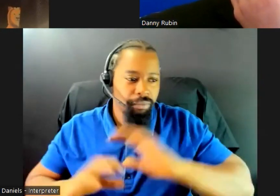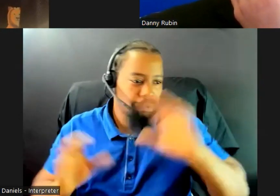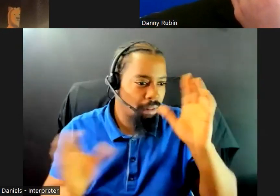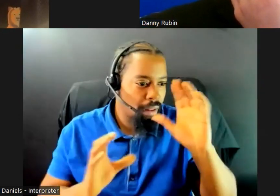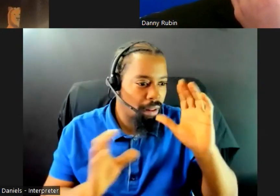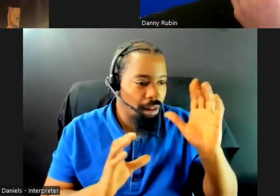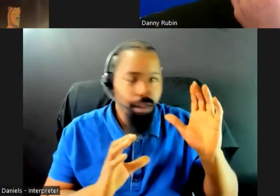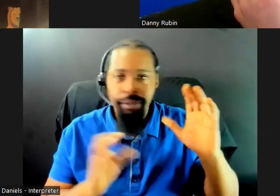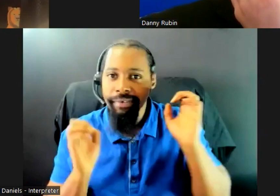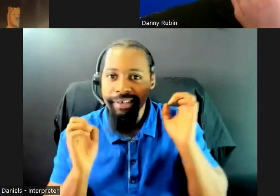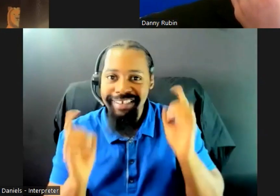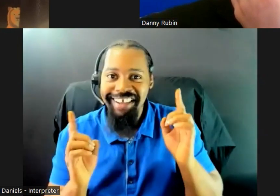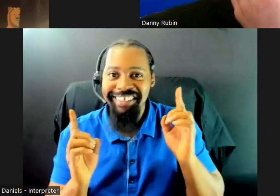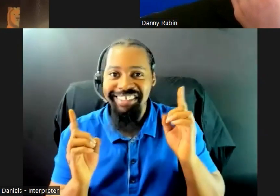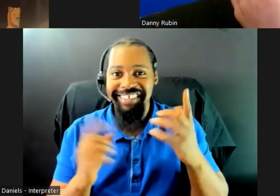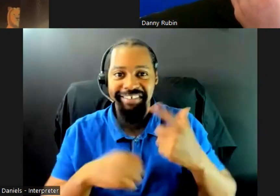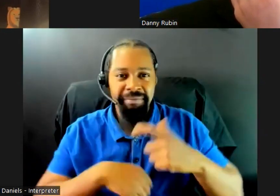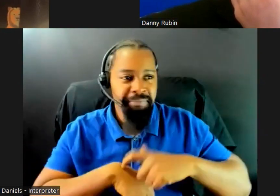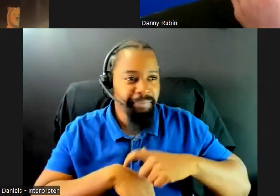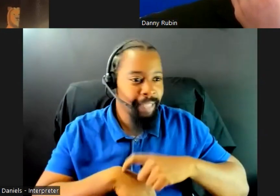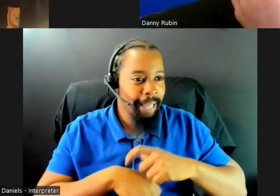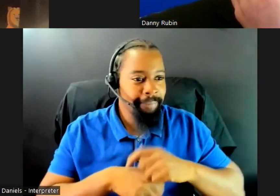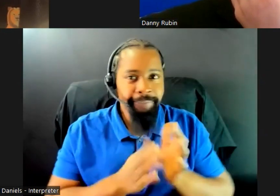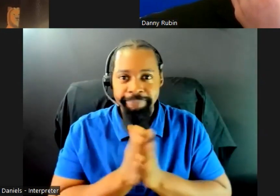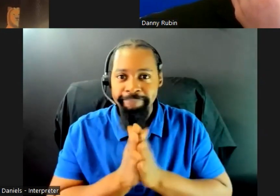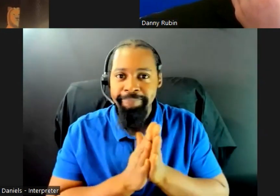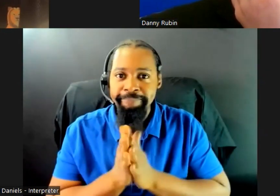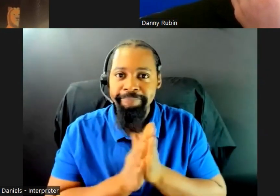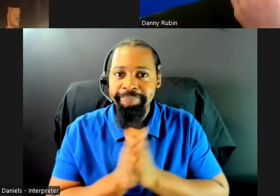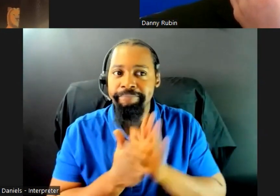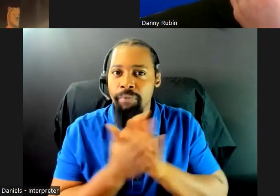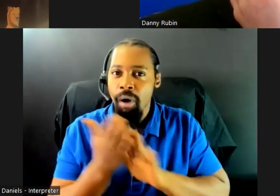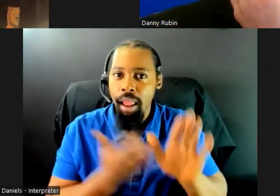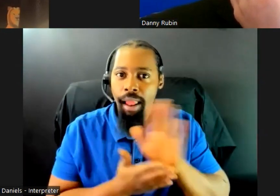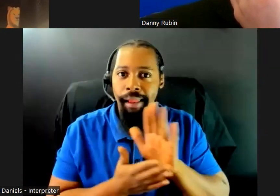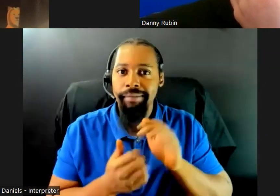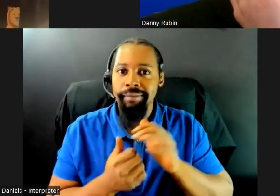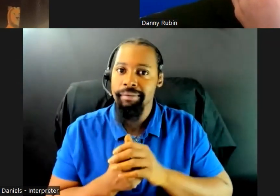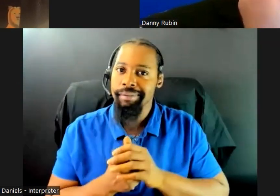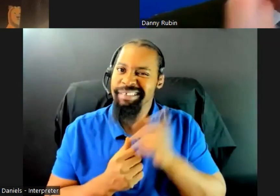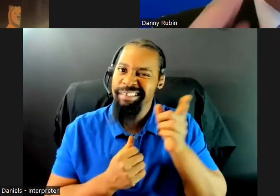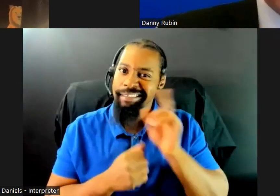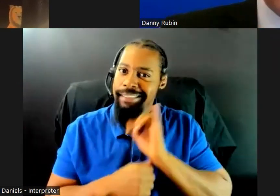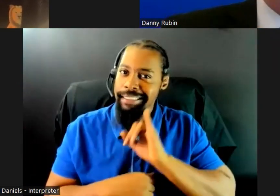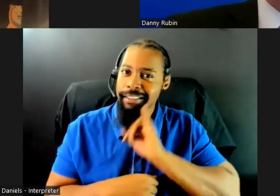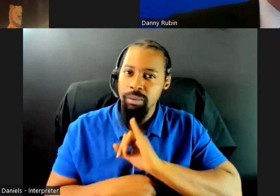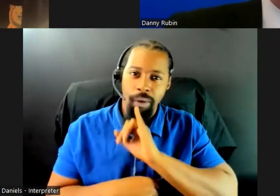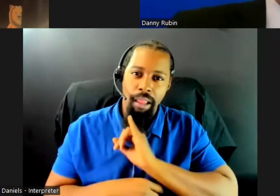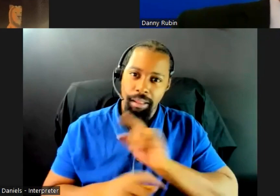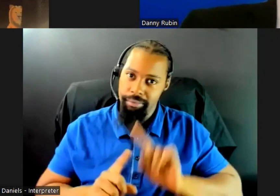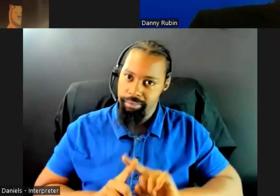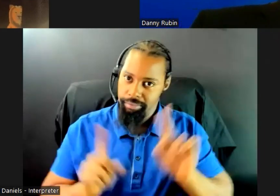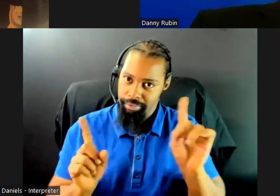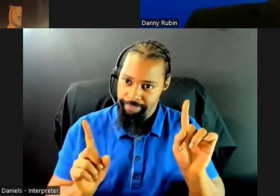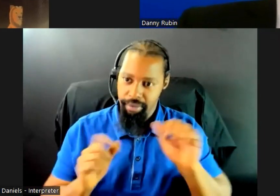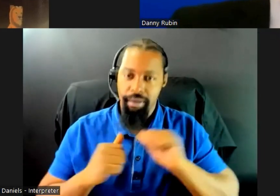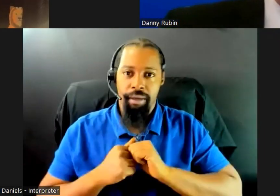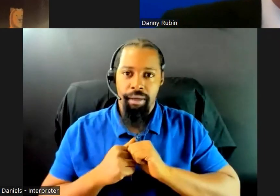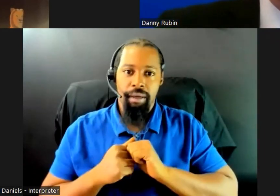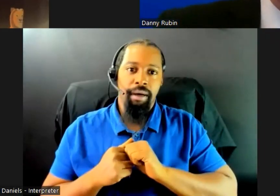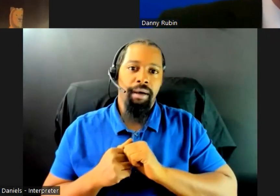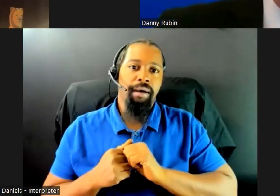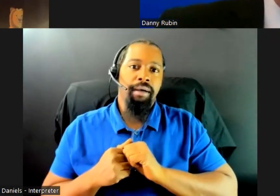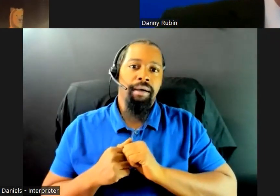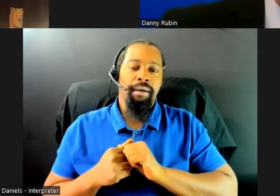time to go to study, go to the university. It's a little different in Israel. Right. And I